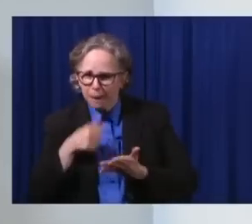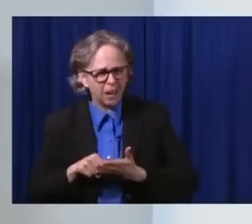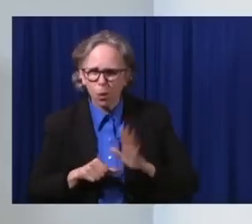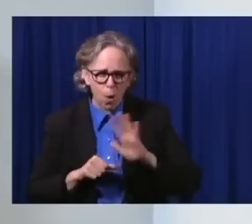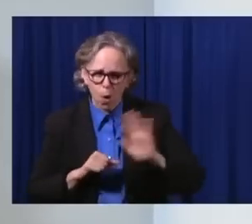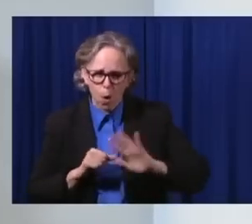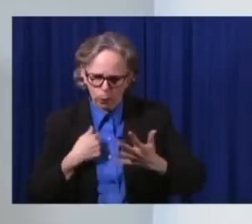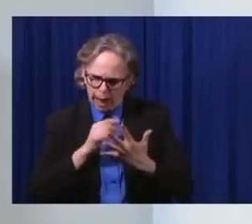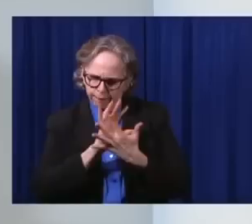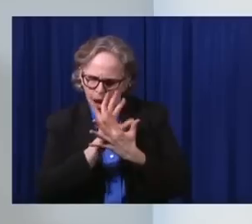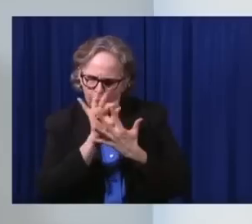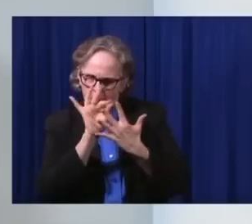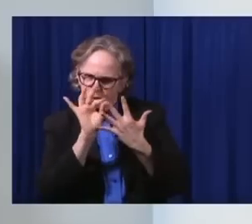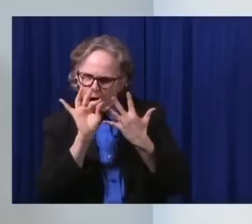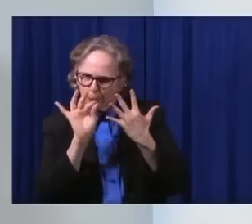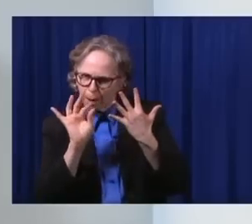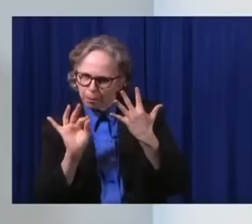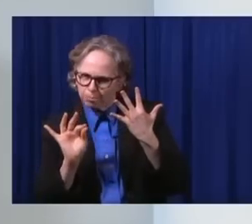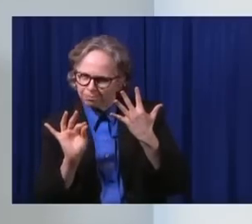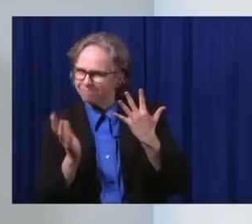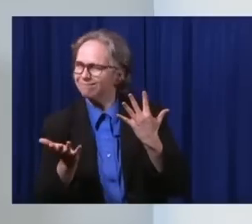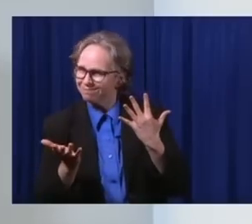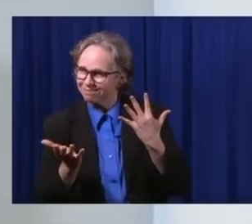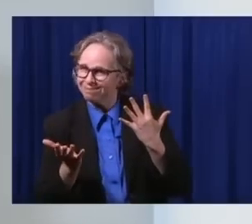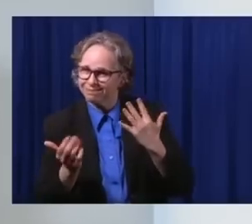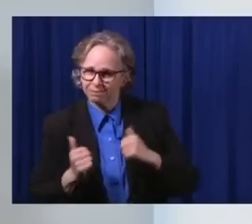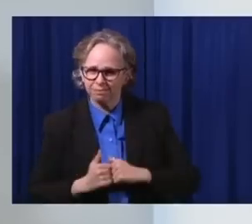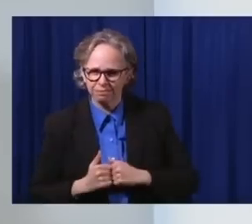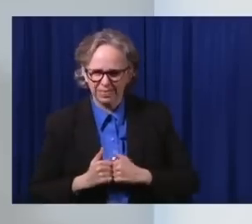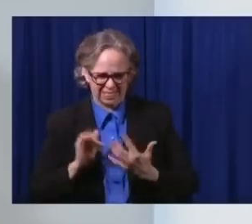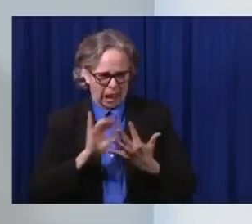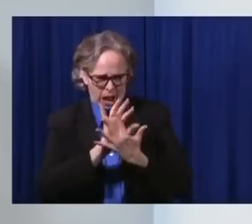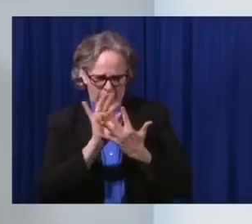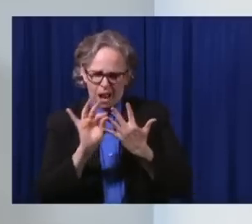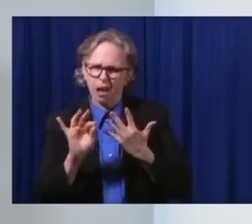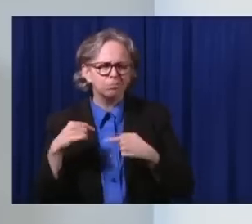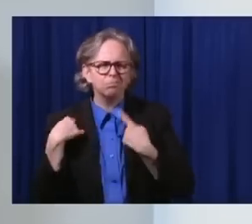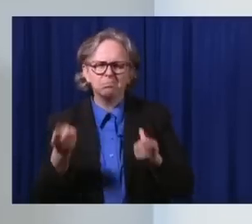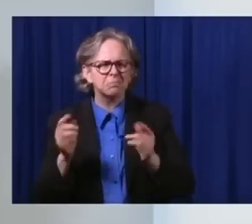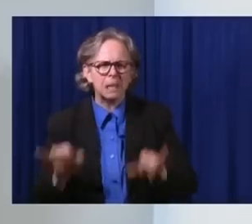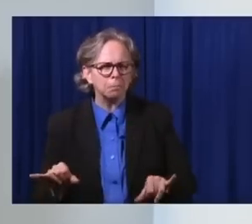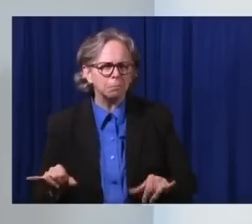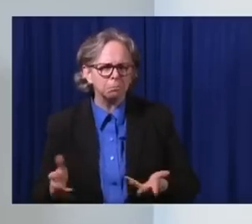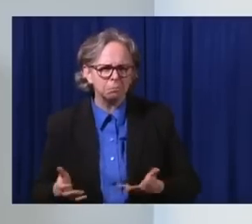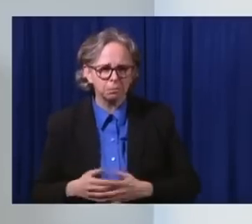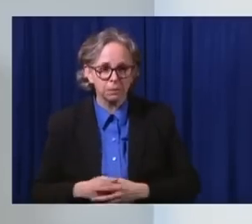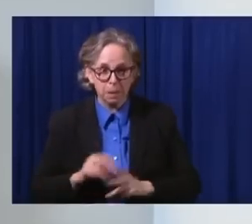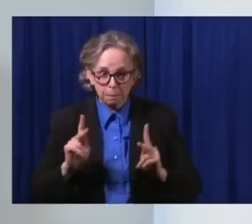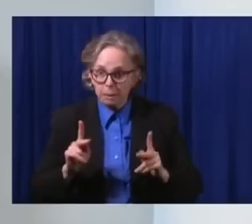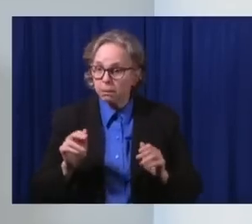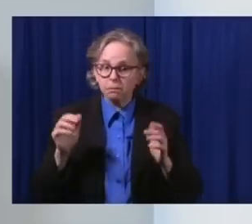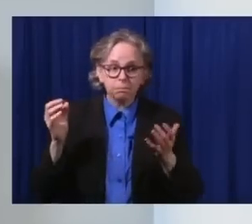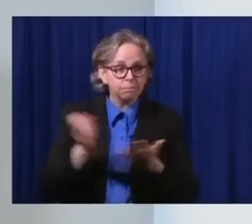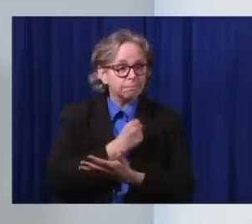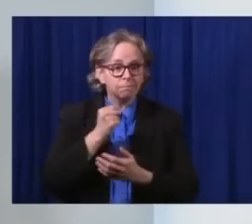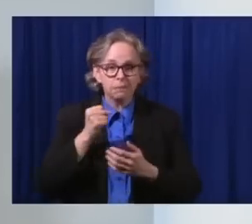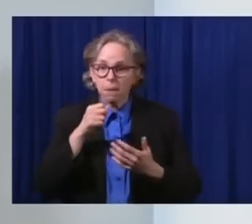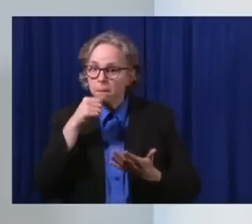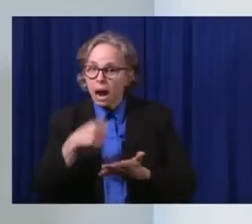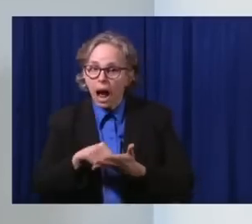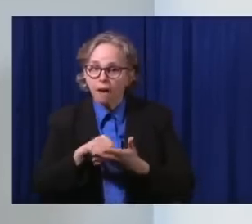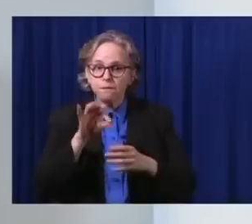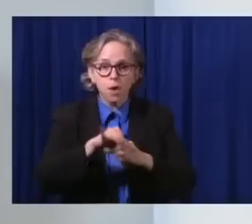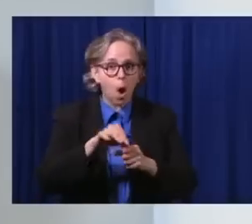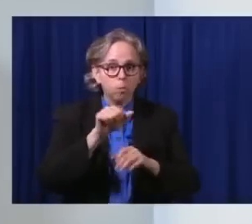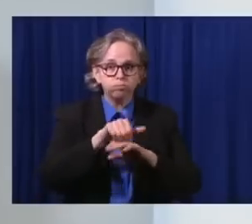in basically all of the above opportunity where people have been able to vote by mail, they have been able to vote in